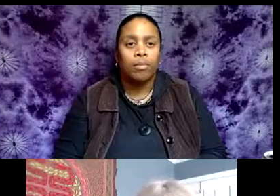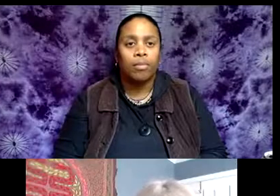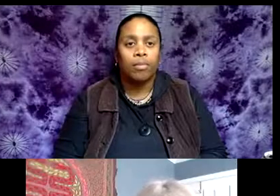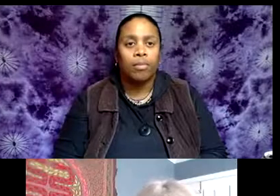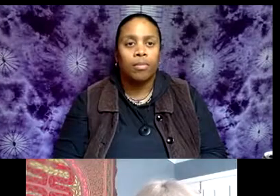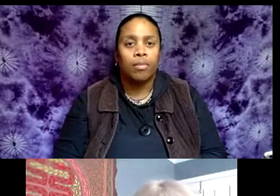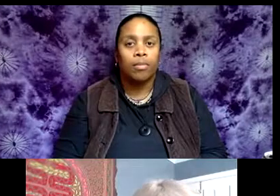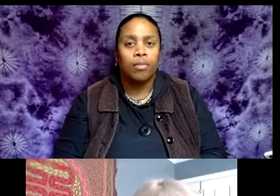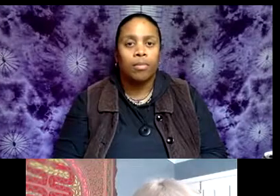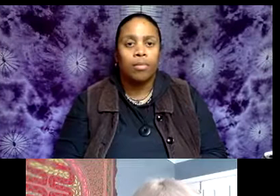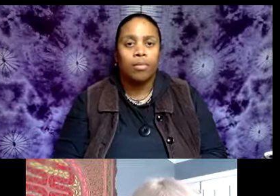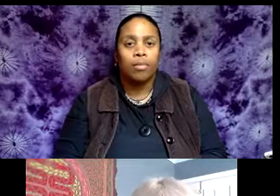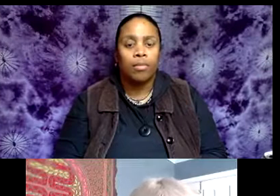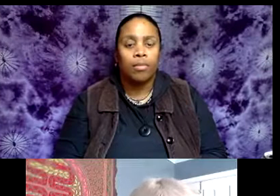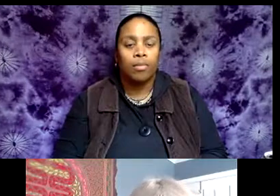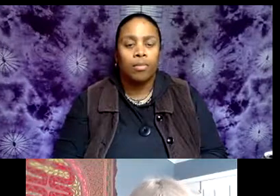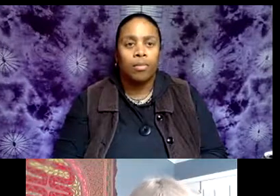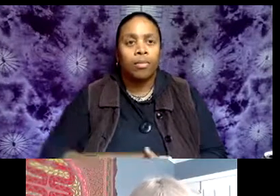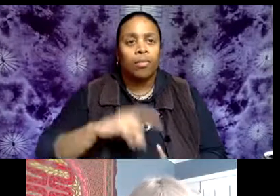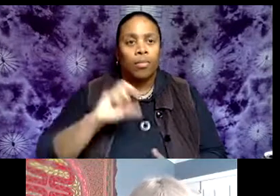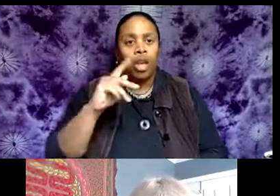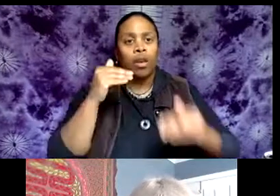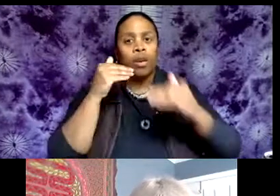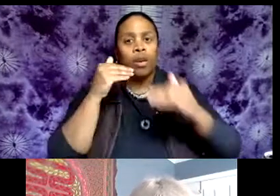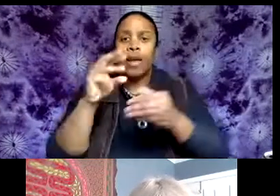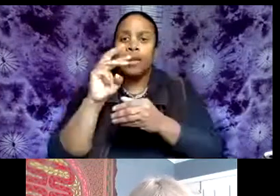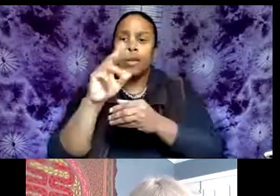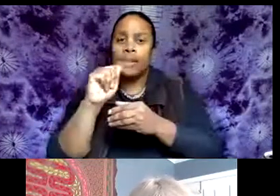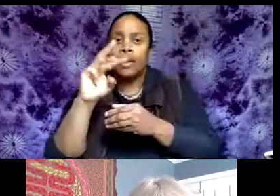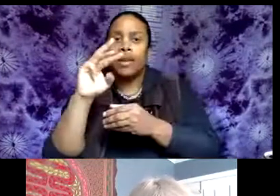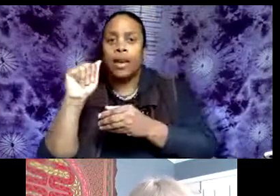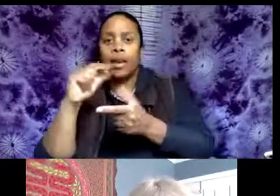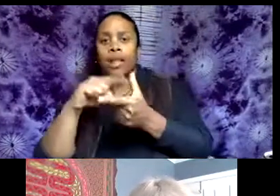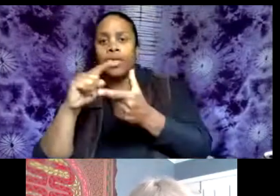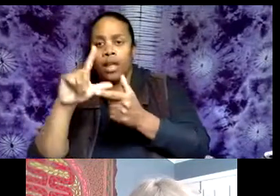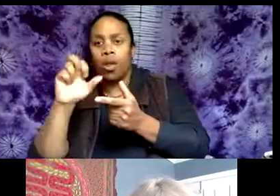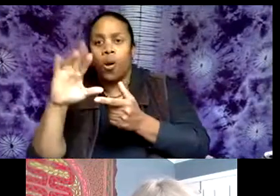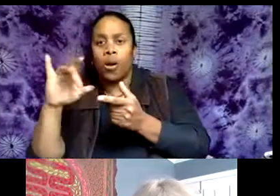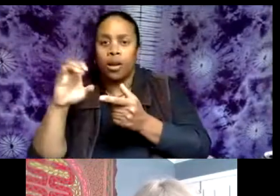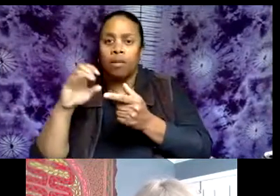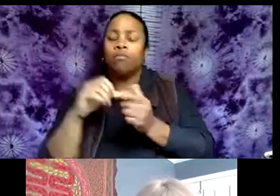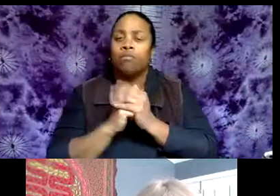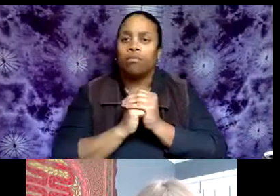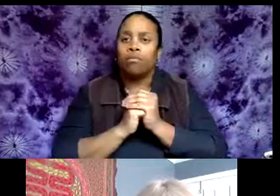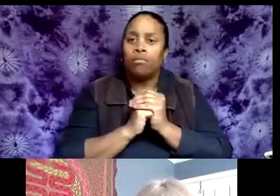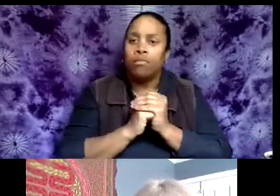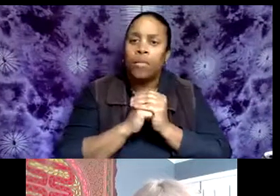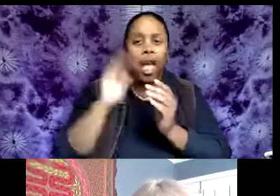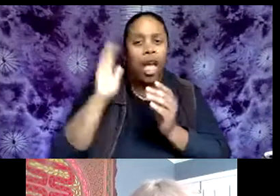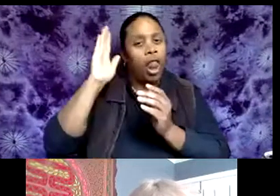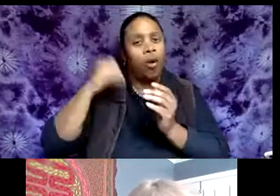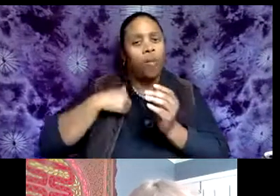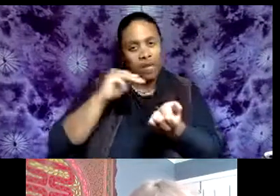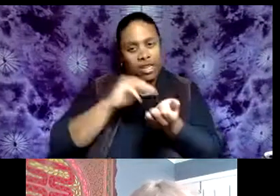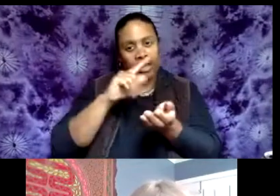Okay, great. All right, so go ahead, Dr. Tina, and then Laurie. So Dr. Tina, go ahead, take a couple minutes. Hi, I'm Dr. Tina.